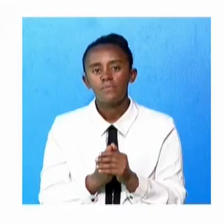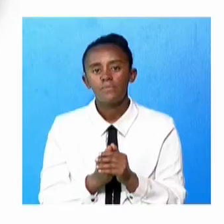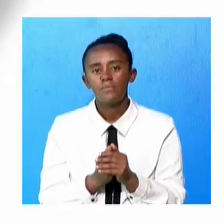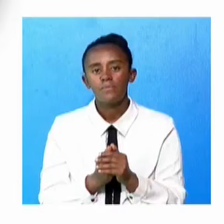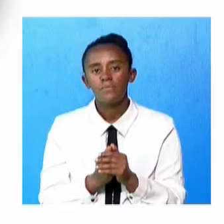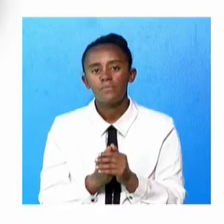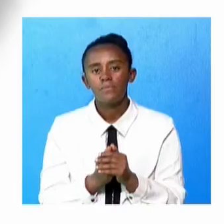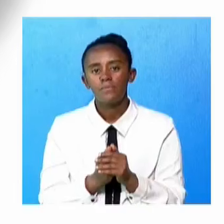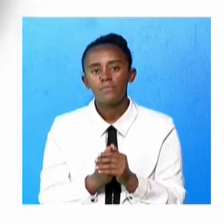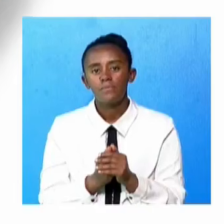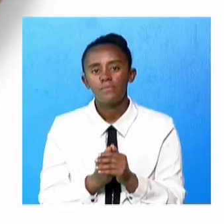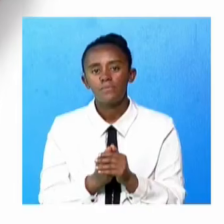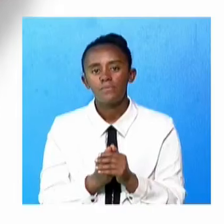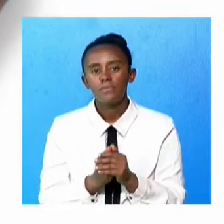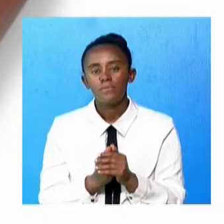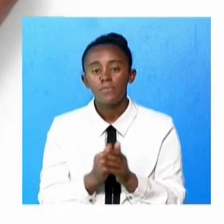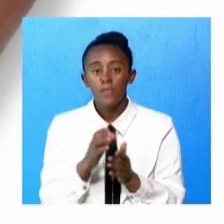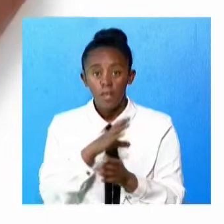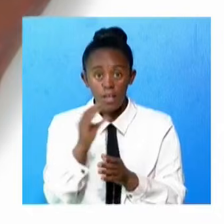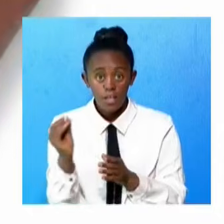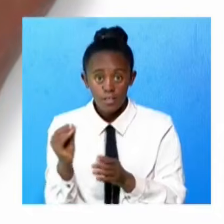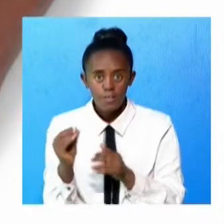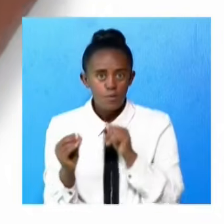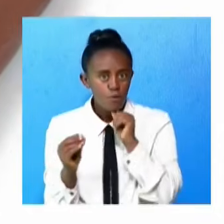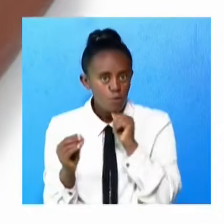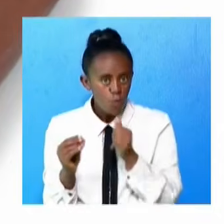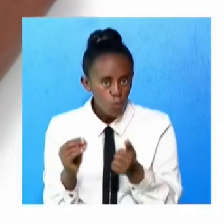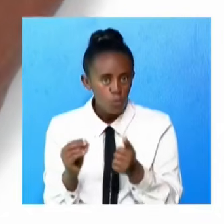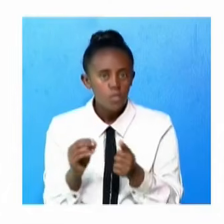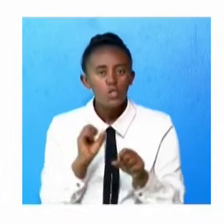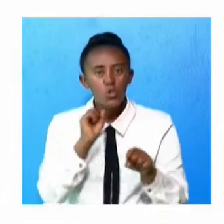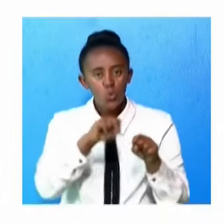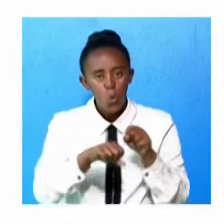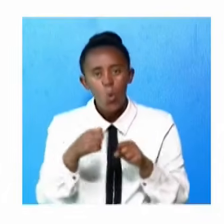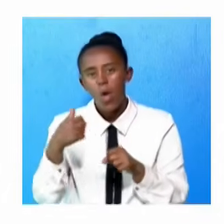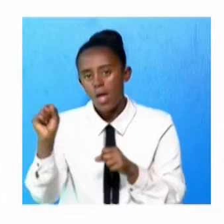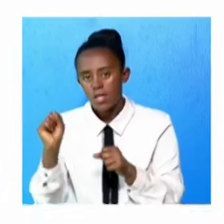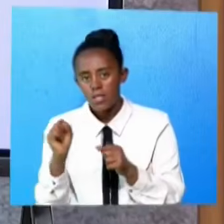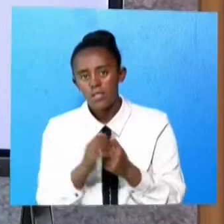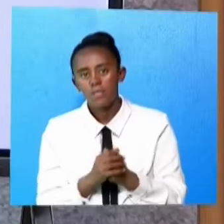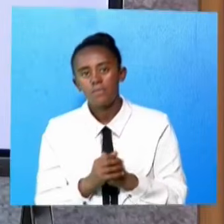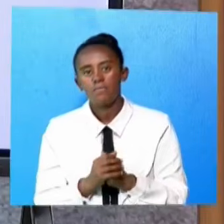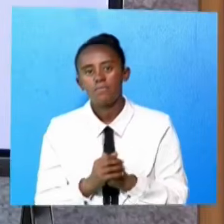and not so as.